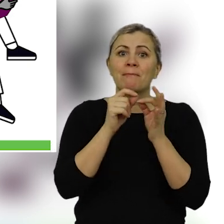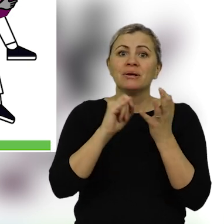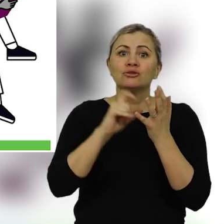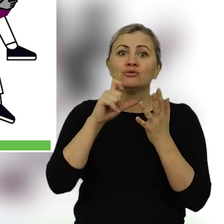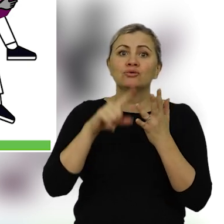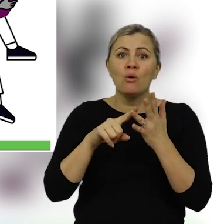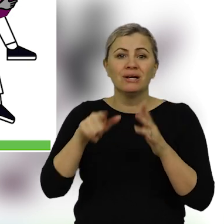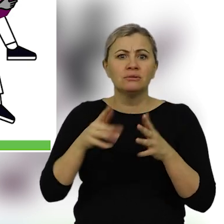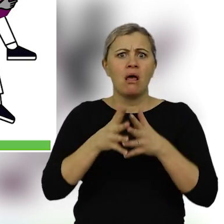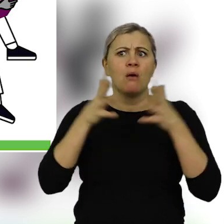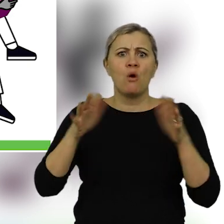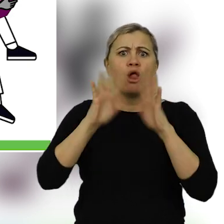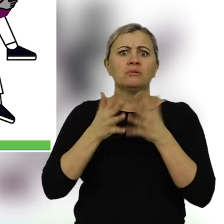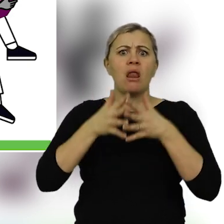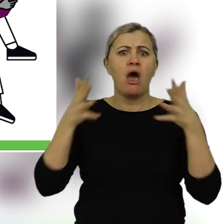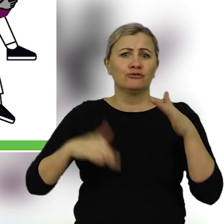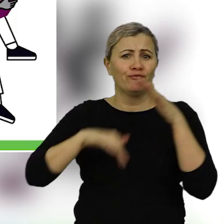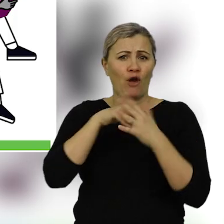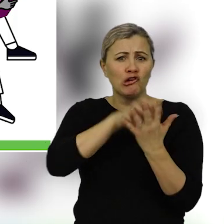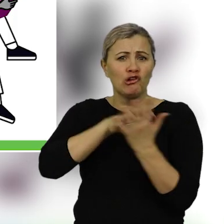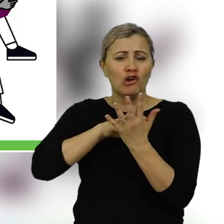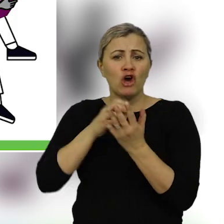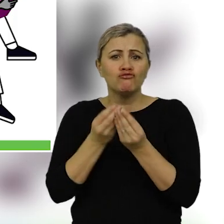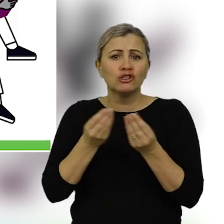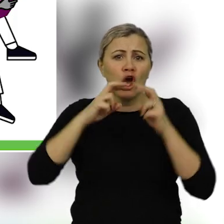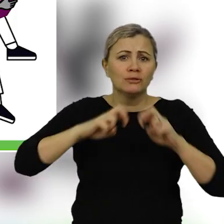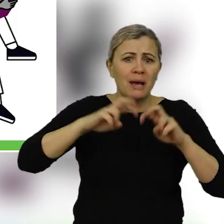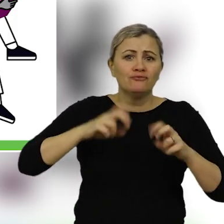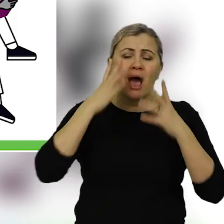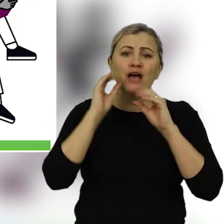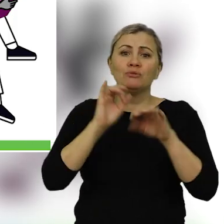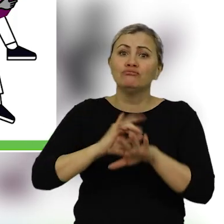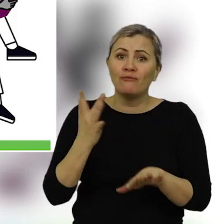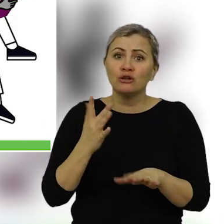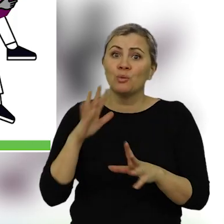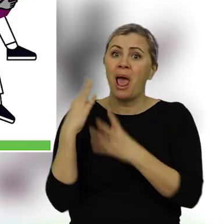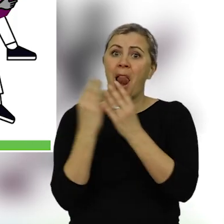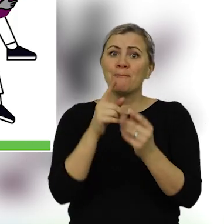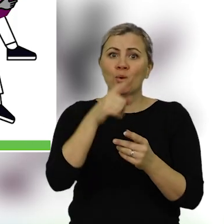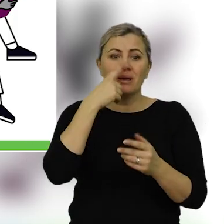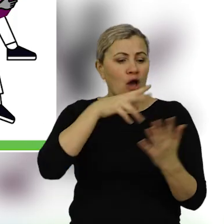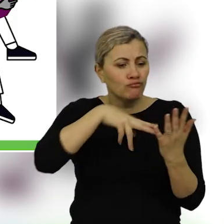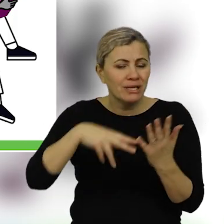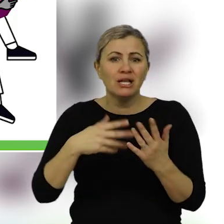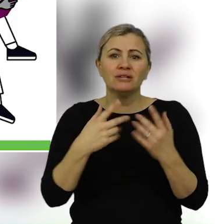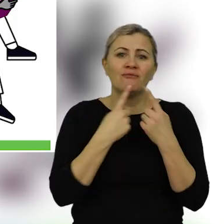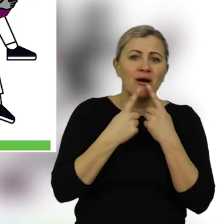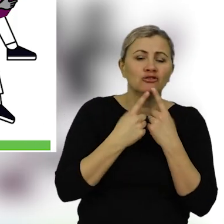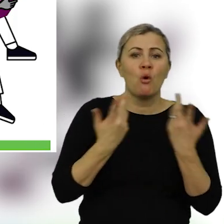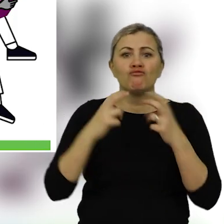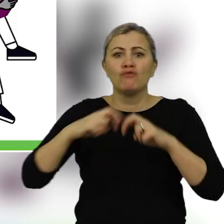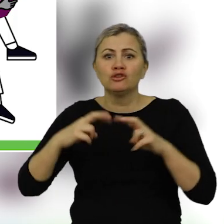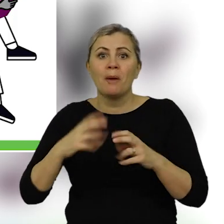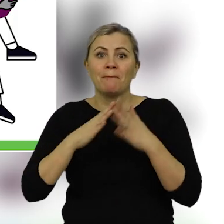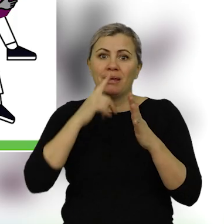largest full-text research database for education professionals, there to help you to undertake reading and research to further develop